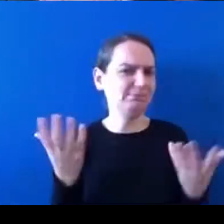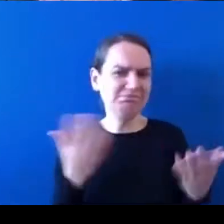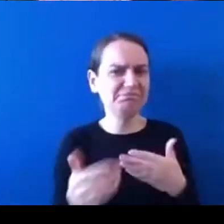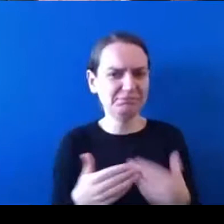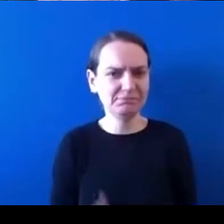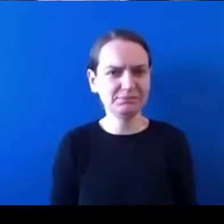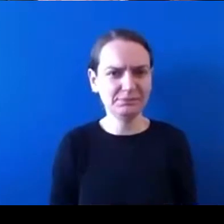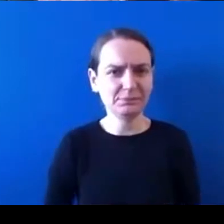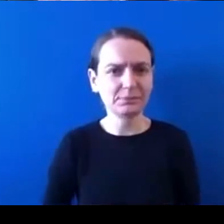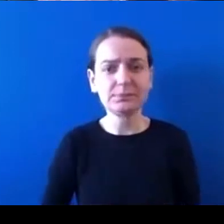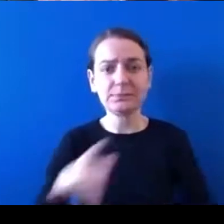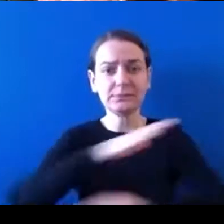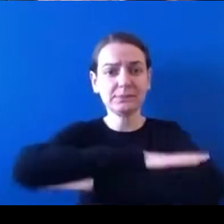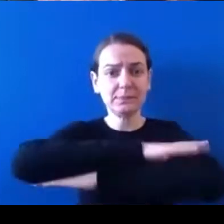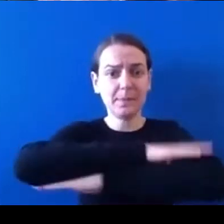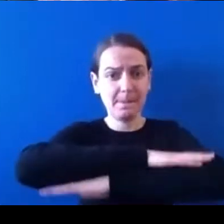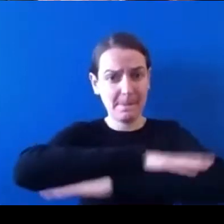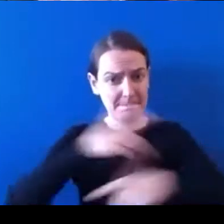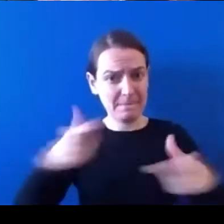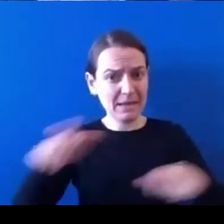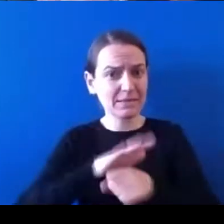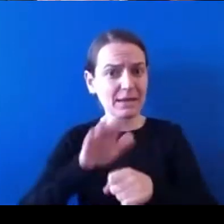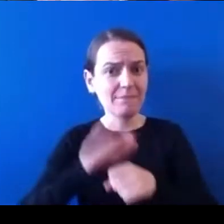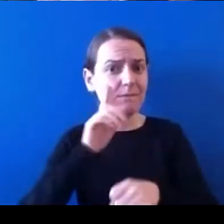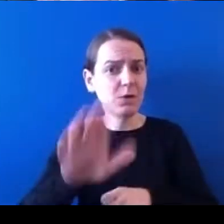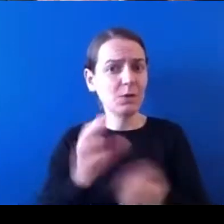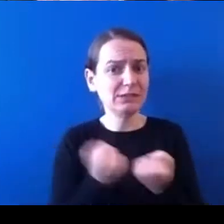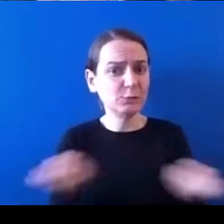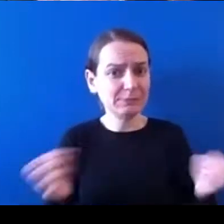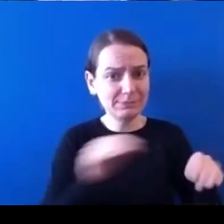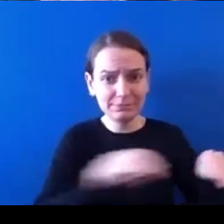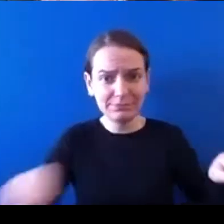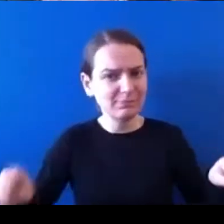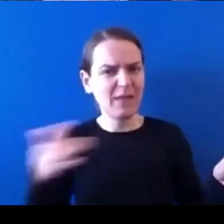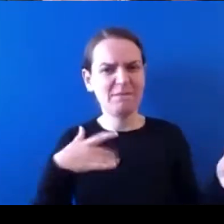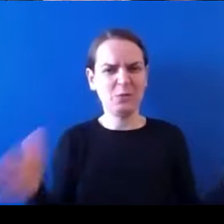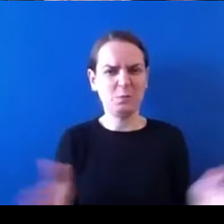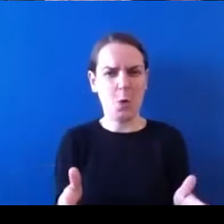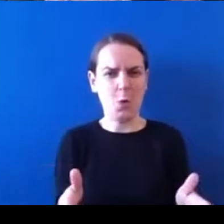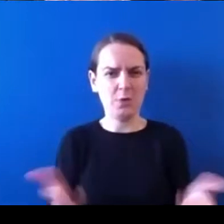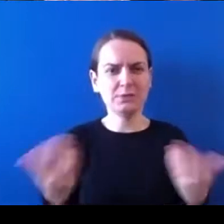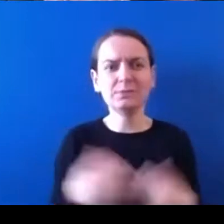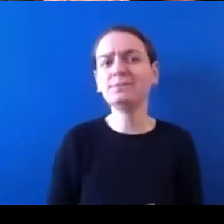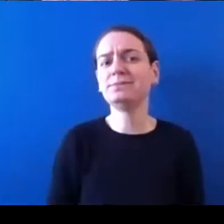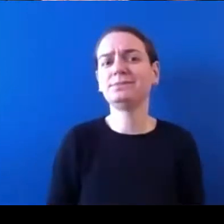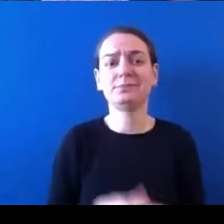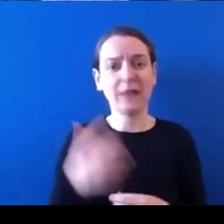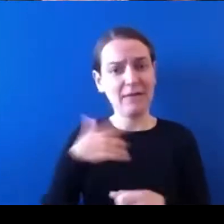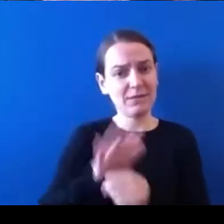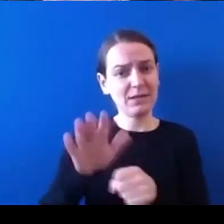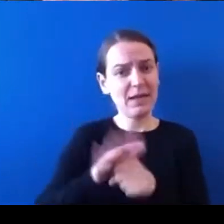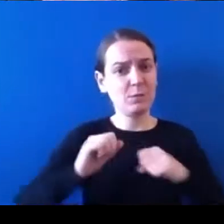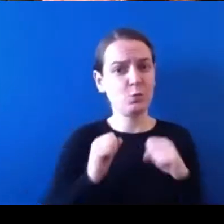Storage issues. Is there enough storage? And a big thing with your dorm room is your roommate